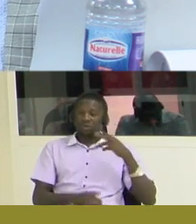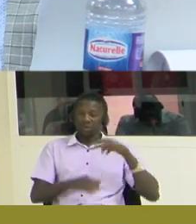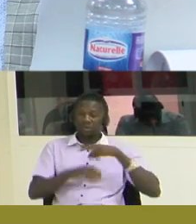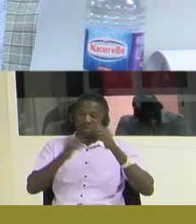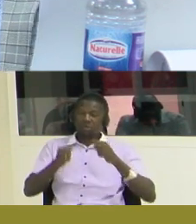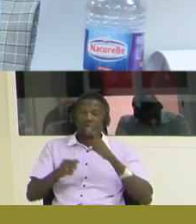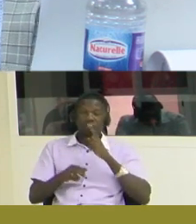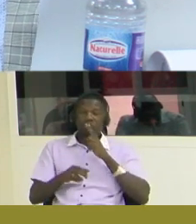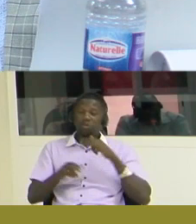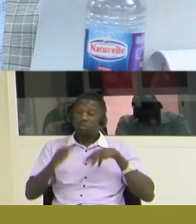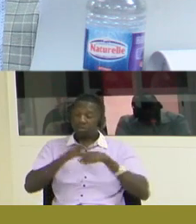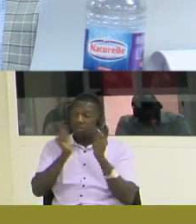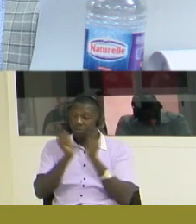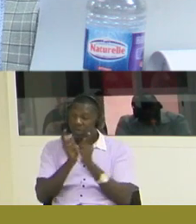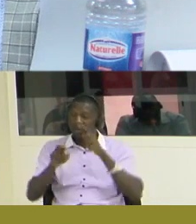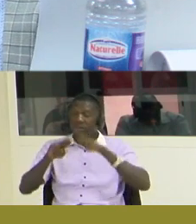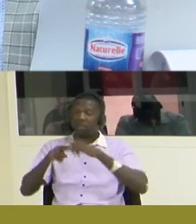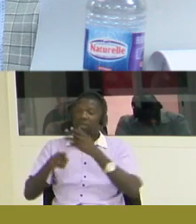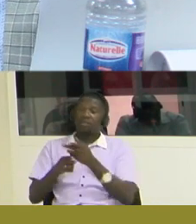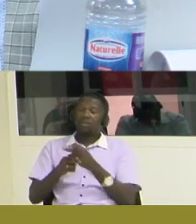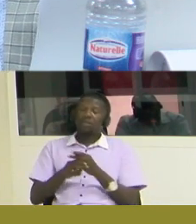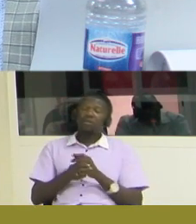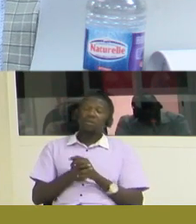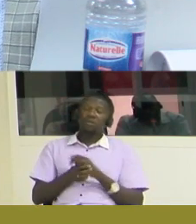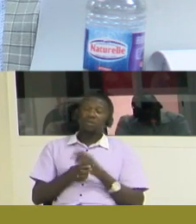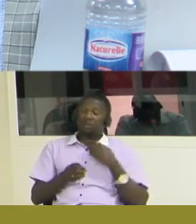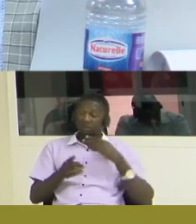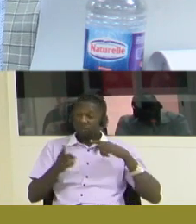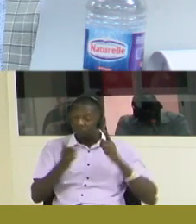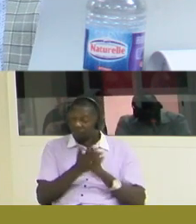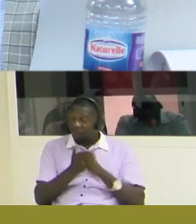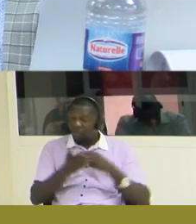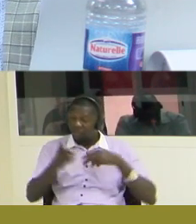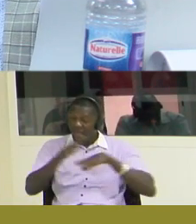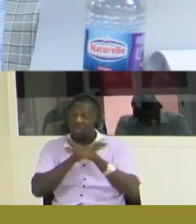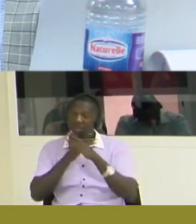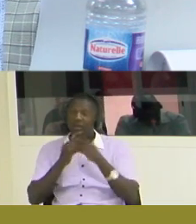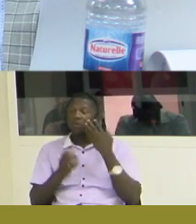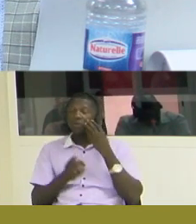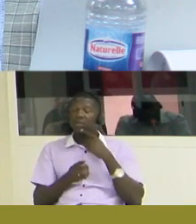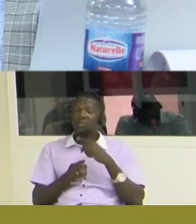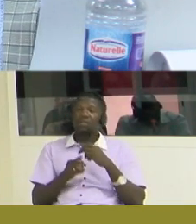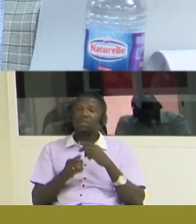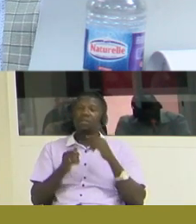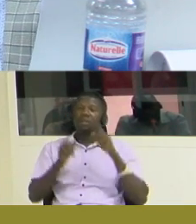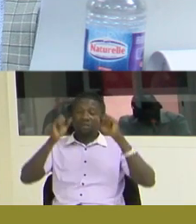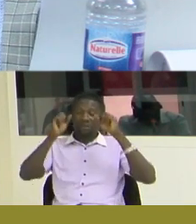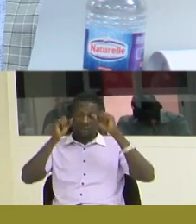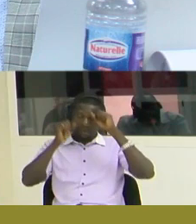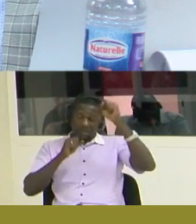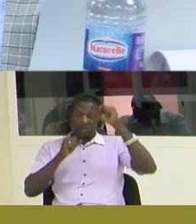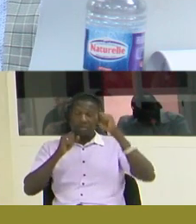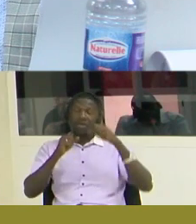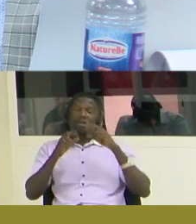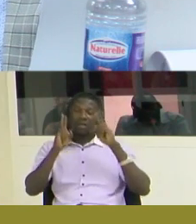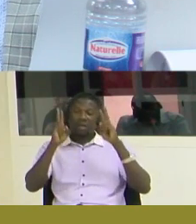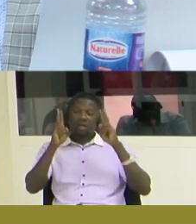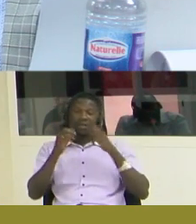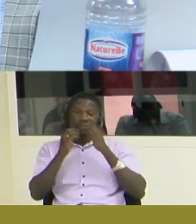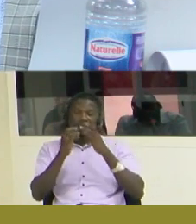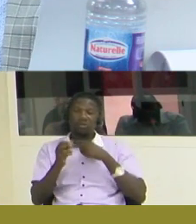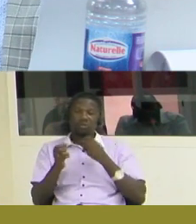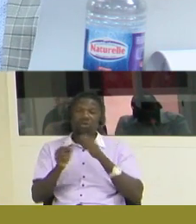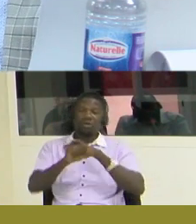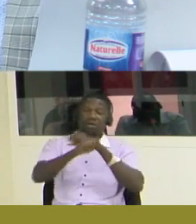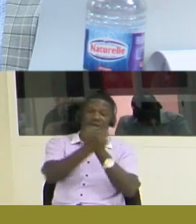no sooner did they enter when the Chairman ordered the arrest of the two captains after a short scuffle the officers